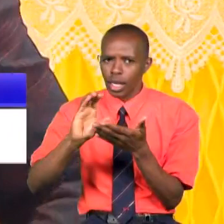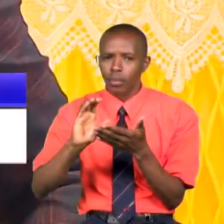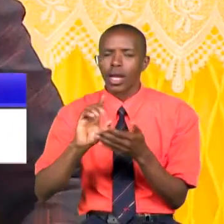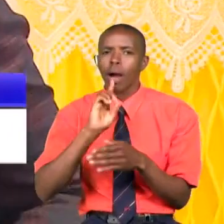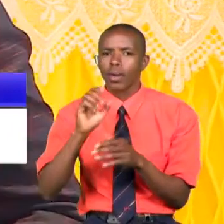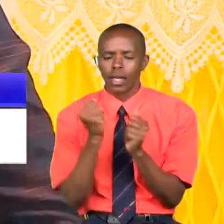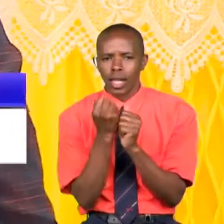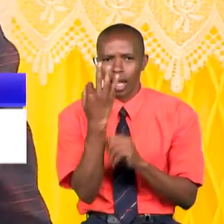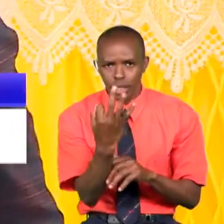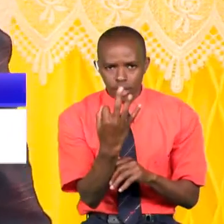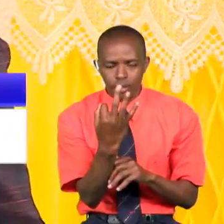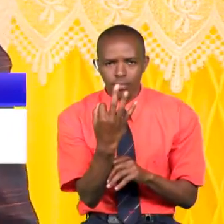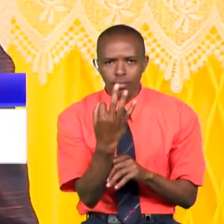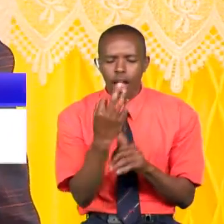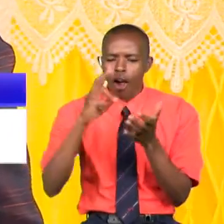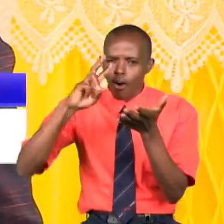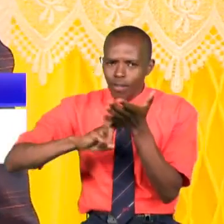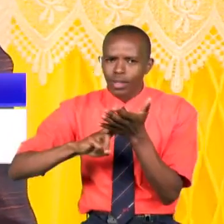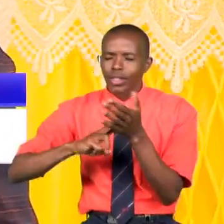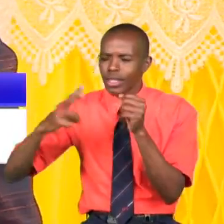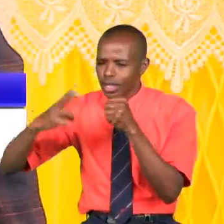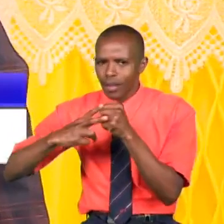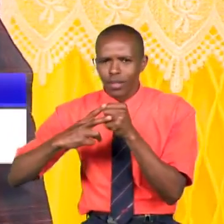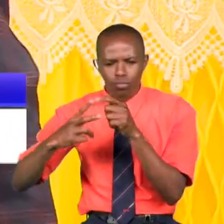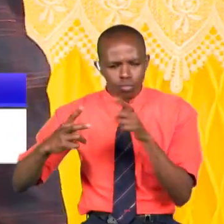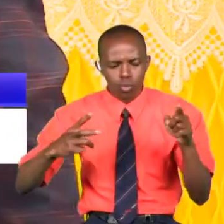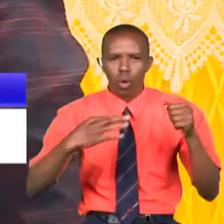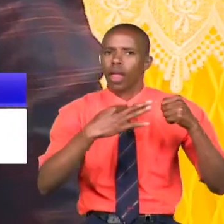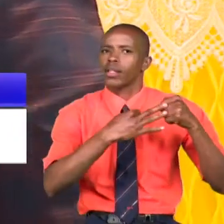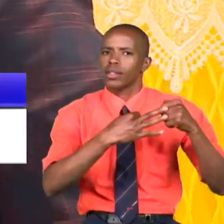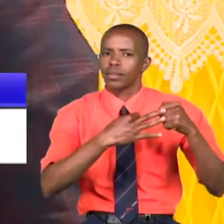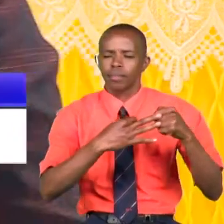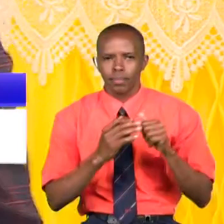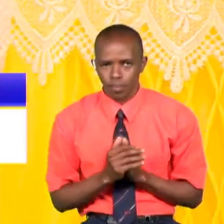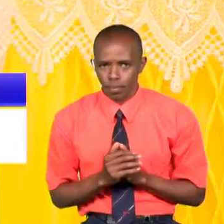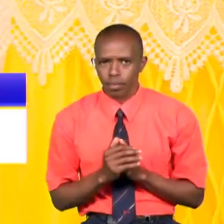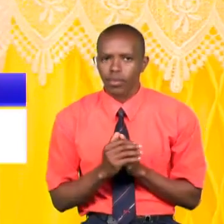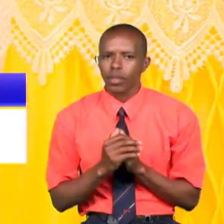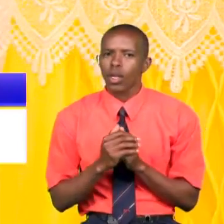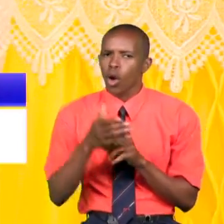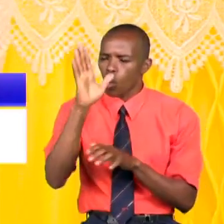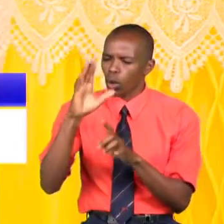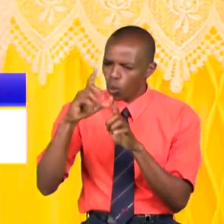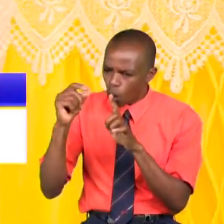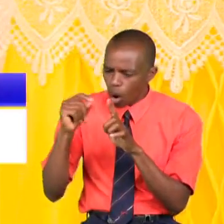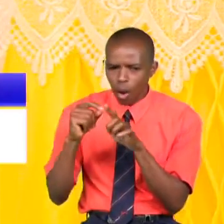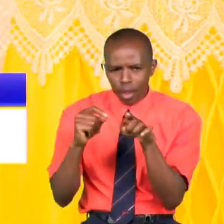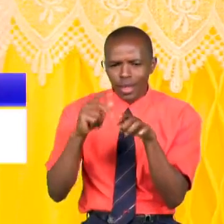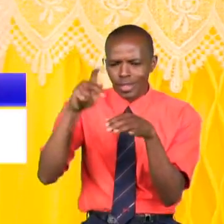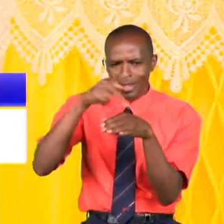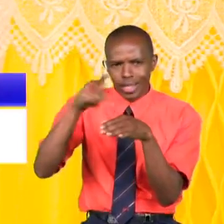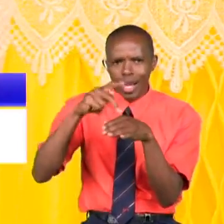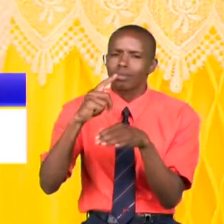113. Verses 7 and 8. Neno la Mungu katika